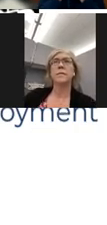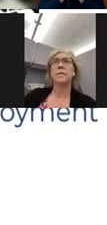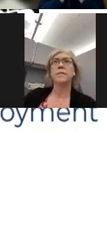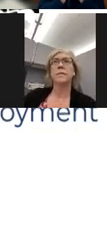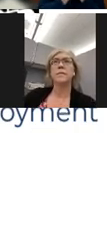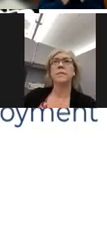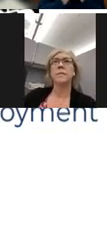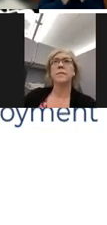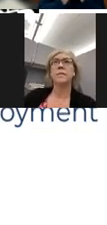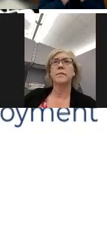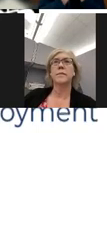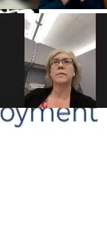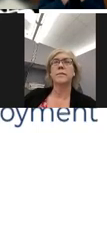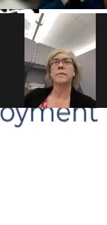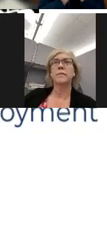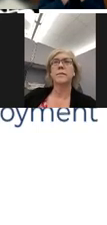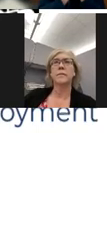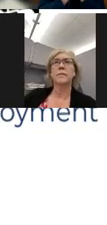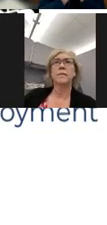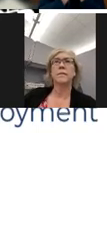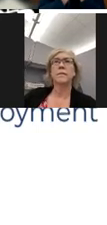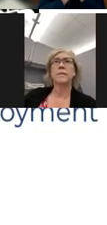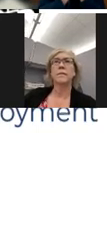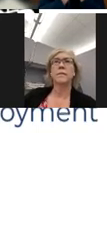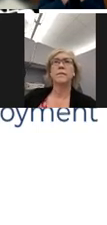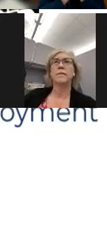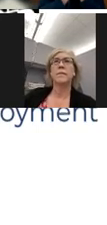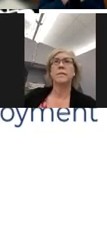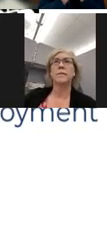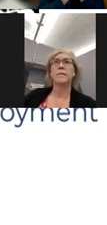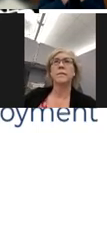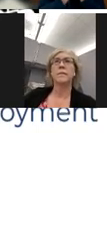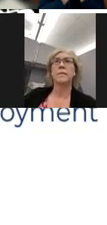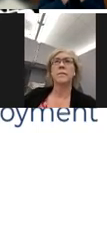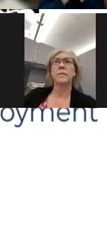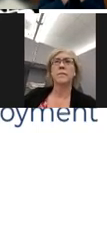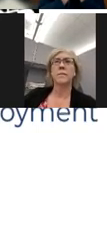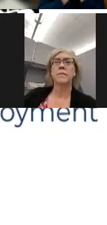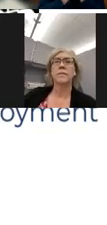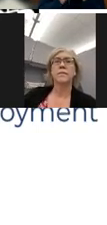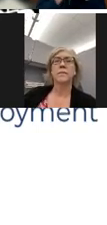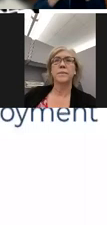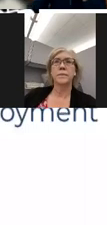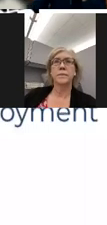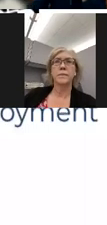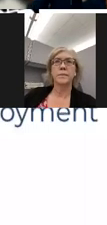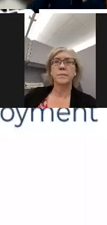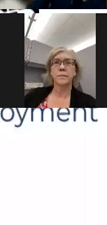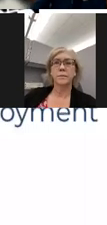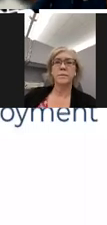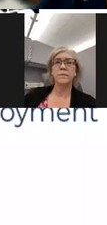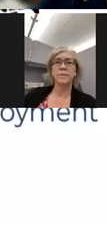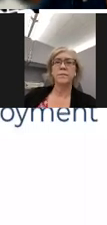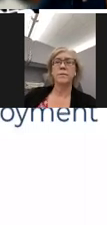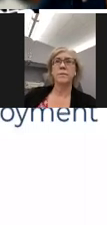It may be tied to reading for detail. And it's basically set up by what the employer's looking for, but